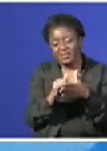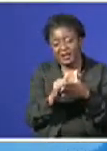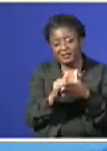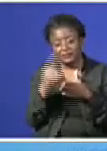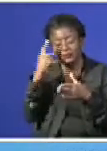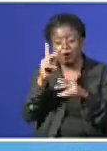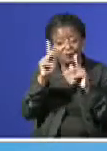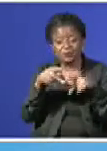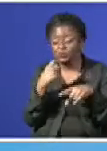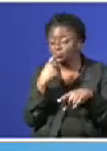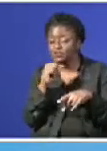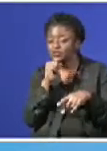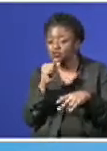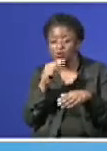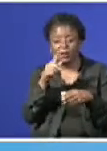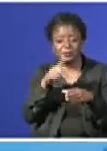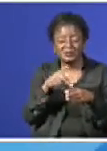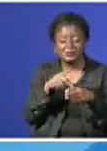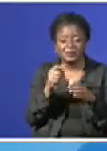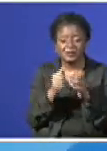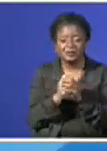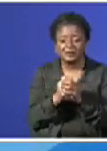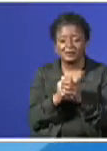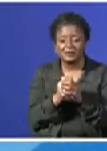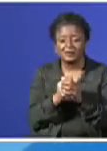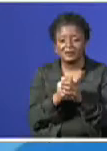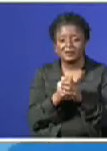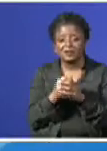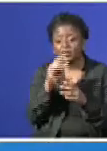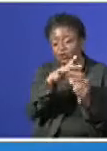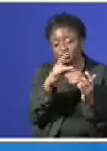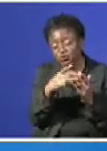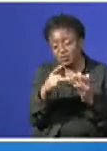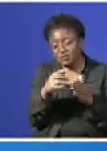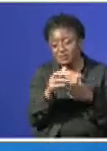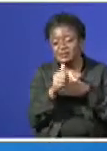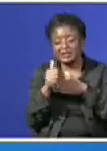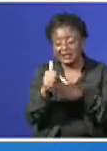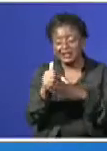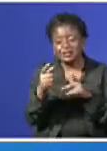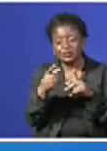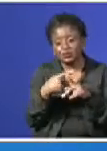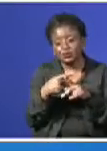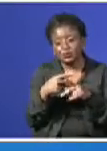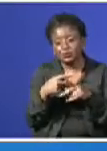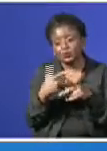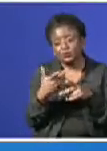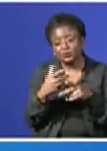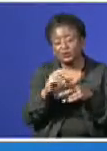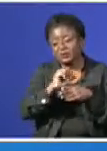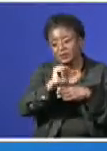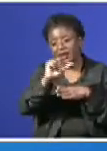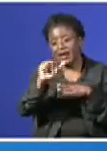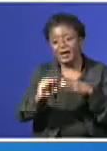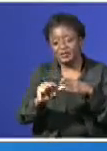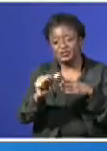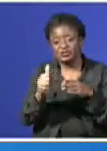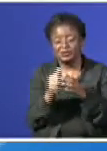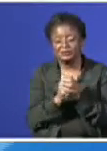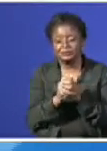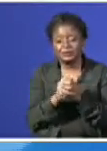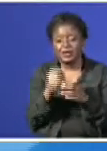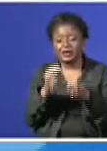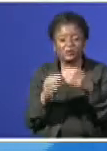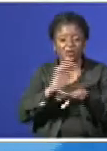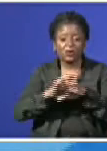I mean, there's just consequences for particular actions. You can make any choice you wish, but if they don't participate, if we don't have a score for them, we